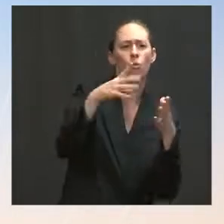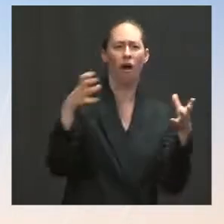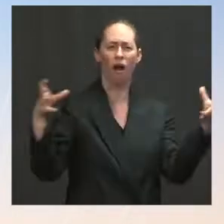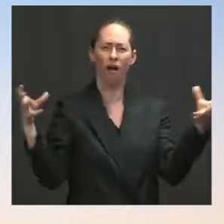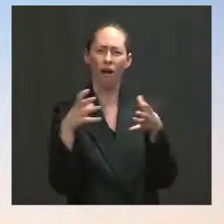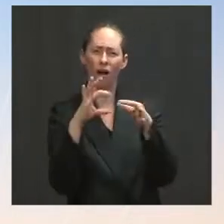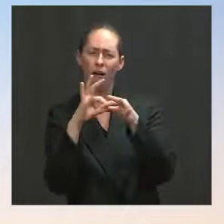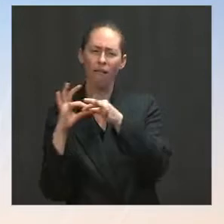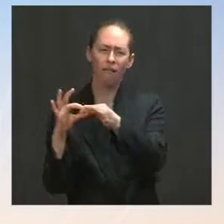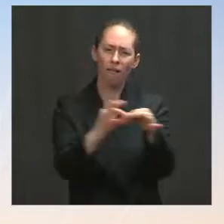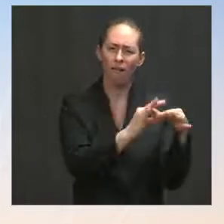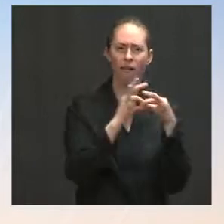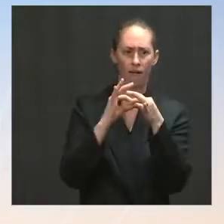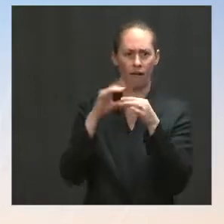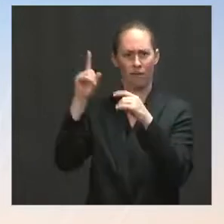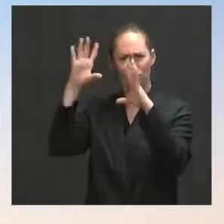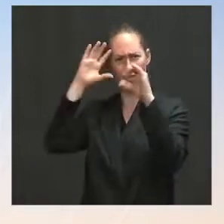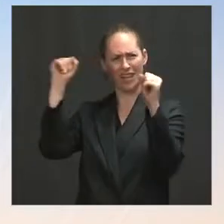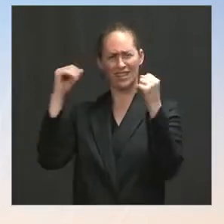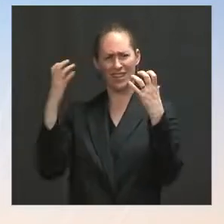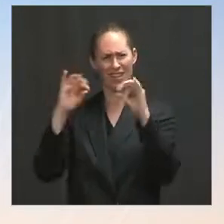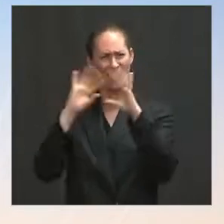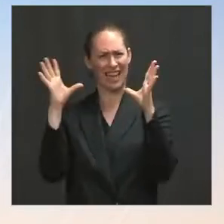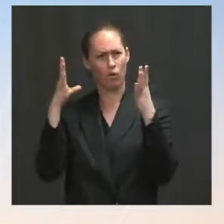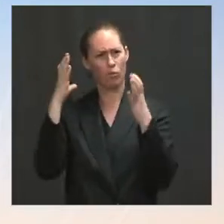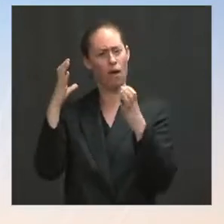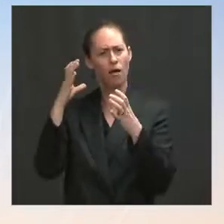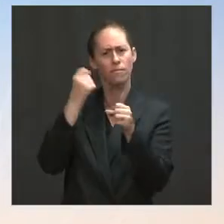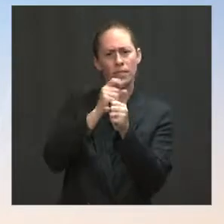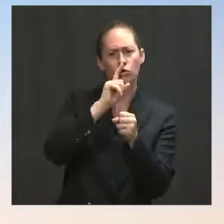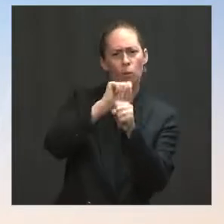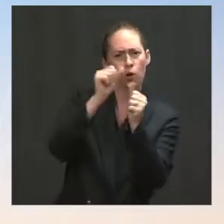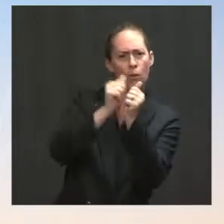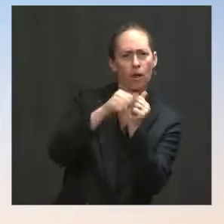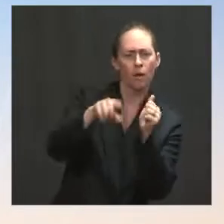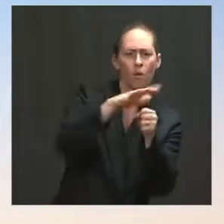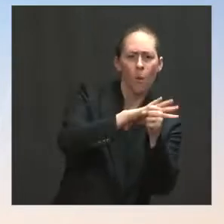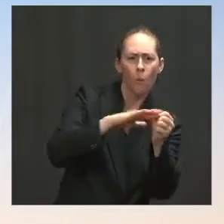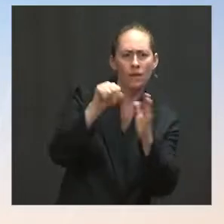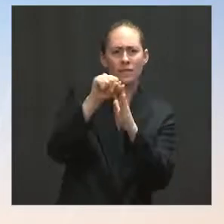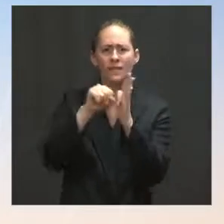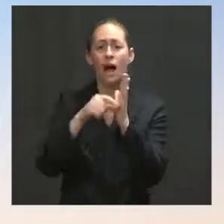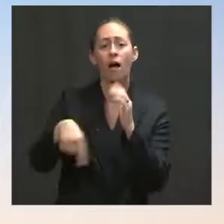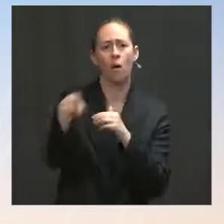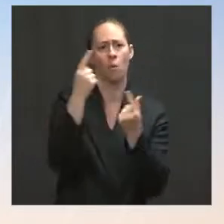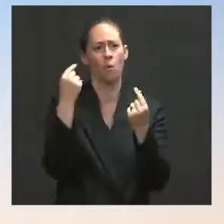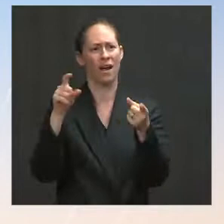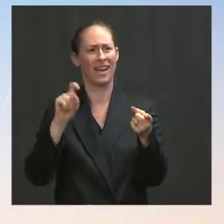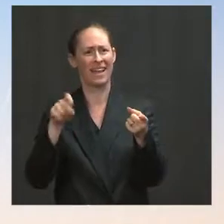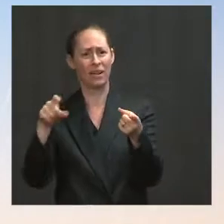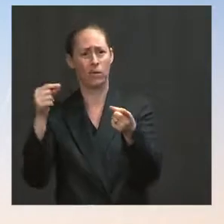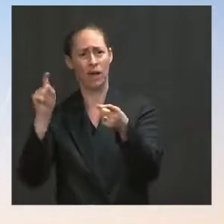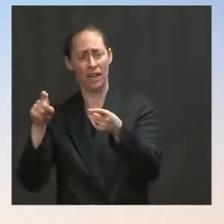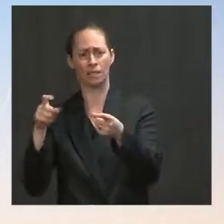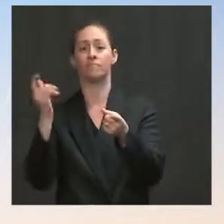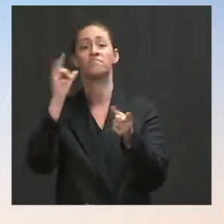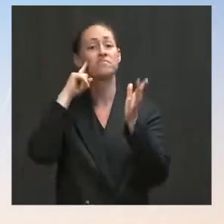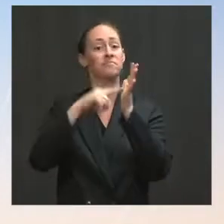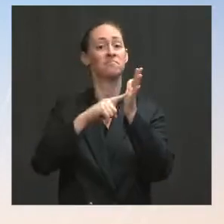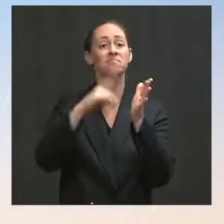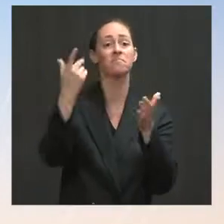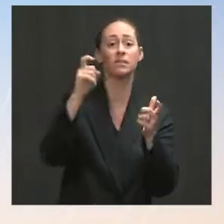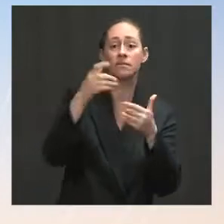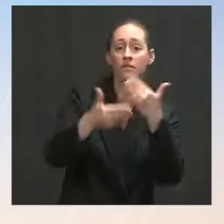ensuring their state and local law enforcement have the resources and support they need to hire more police officers and invest in effective